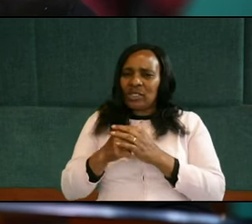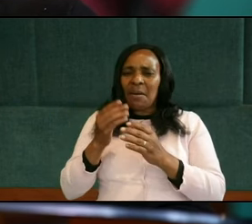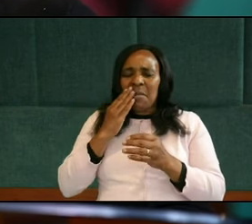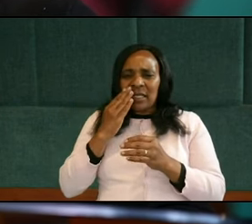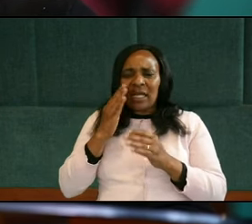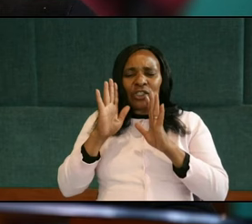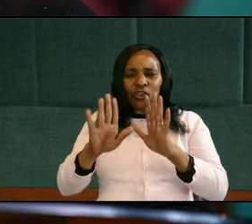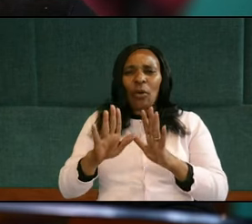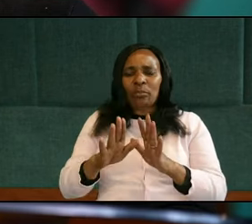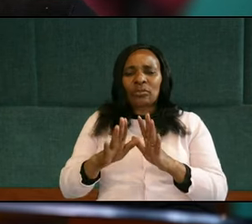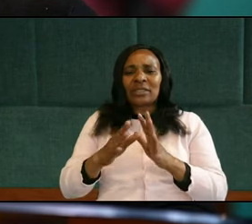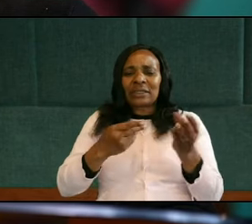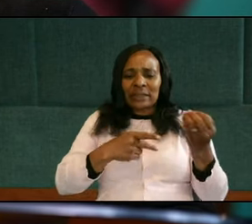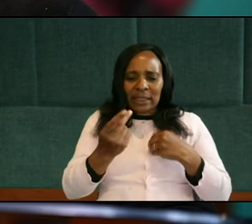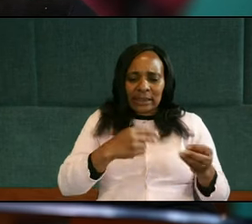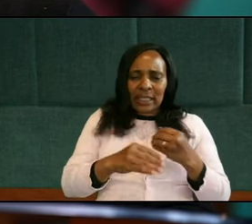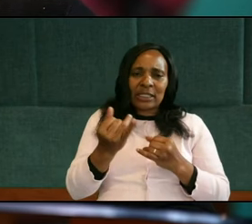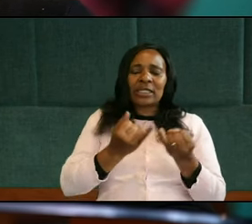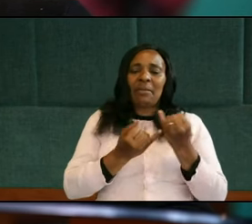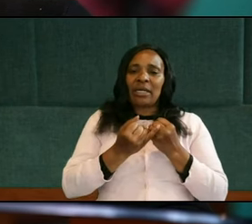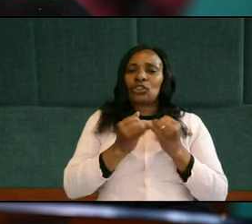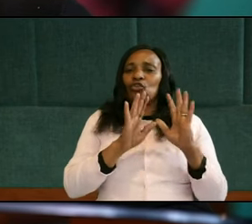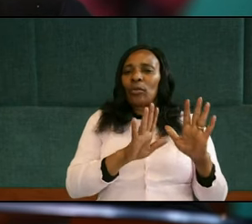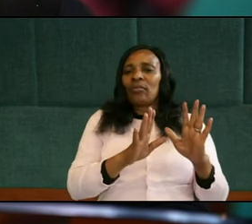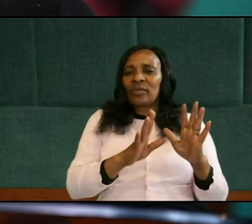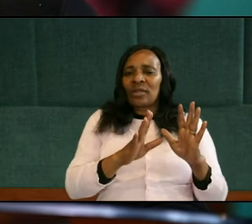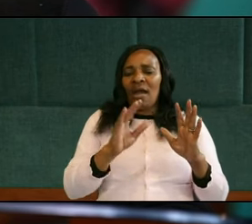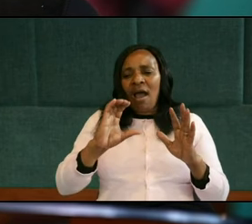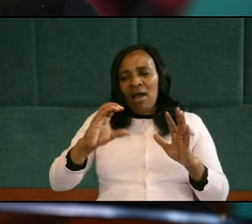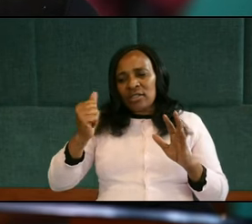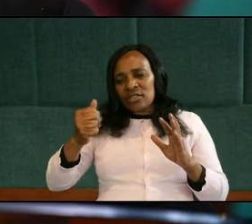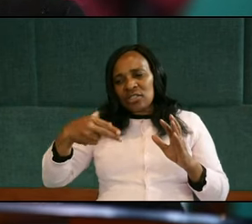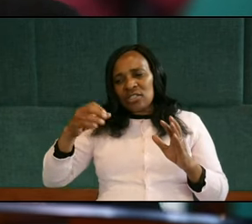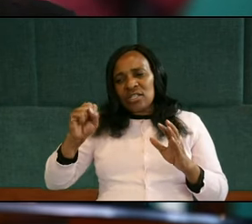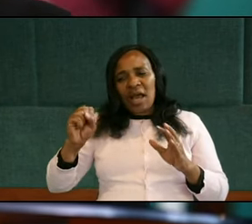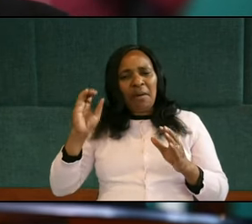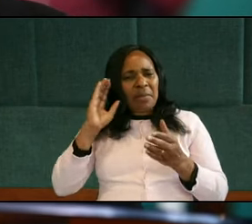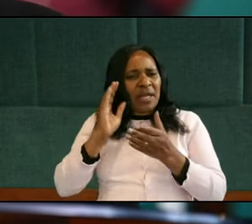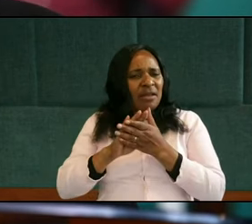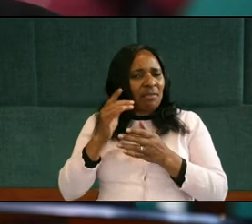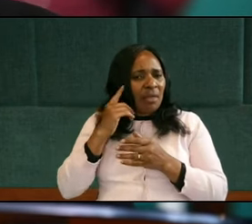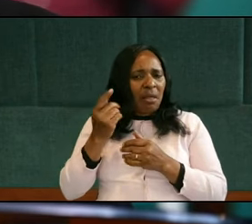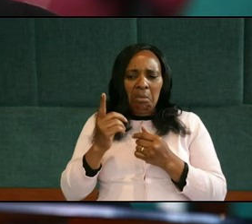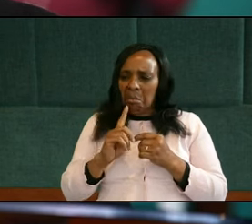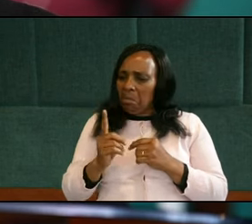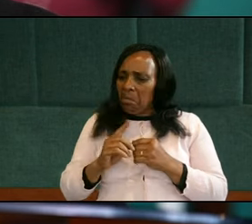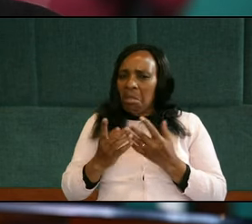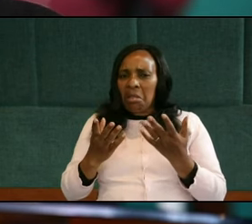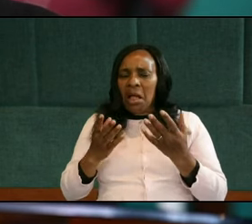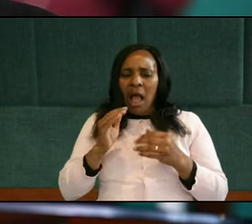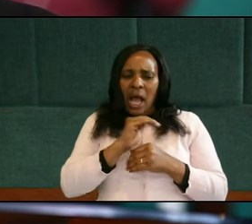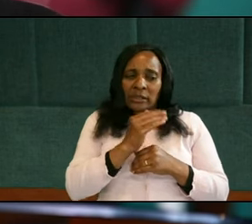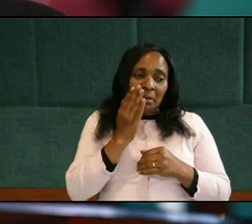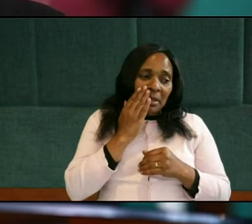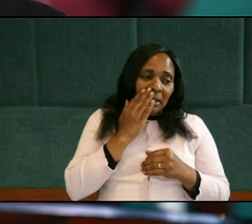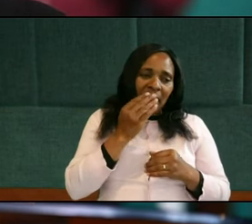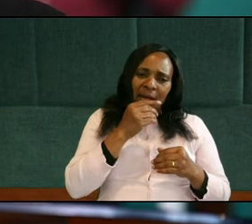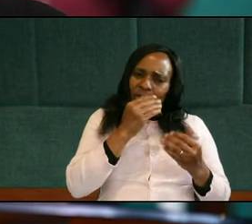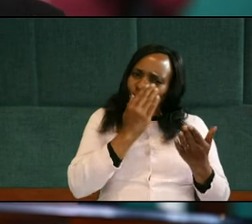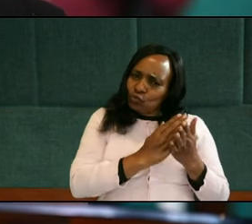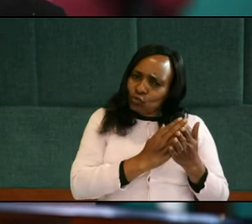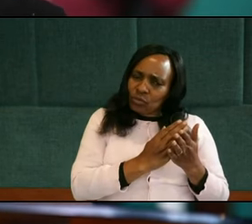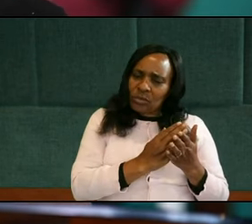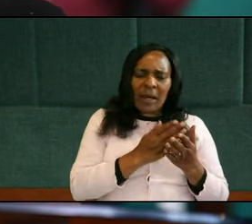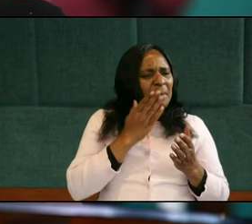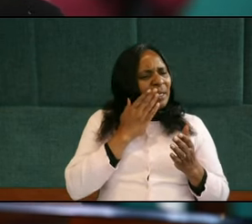Mother has stopped selling on Sabbath. Achia couldn't believe her ears. She ran into the house to ask Mother for herself.